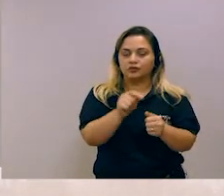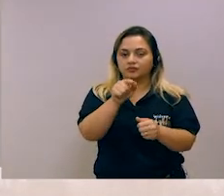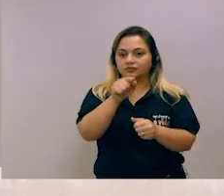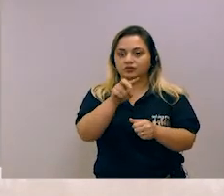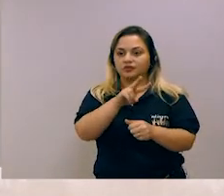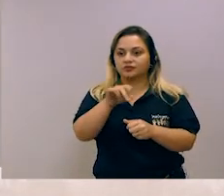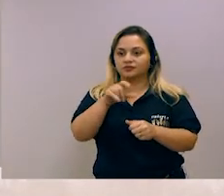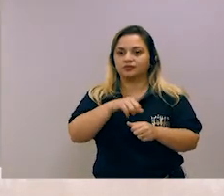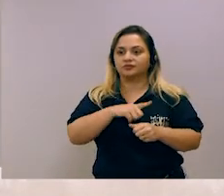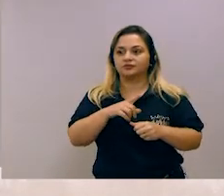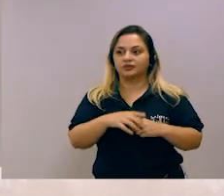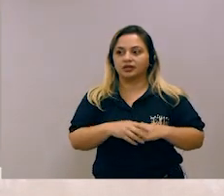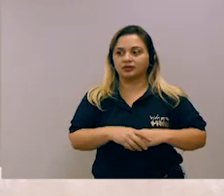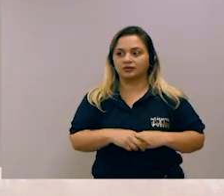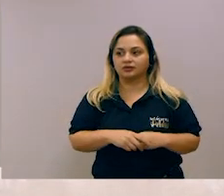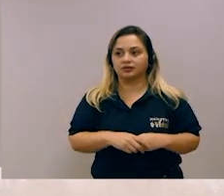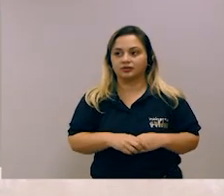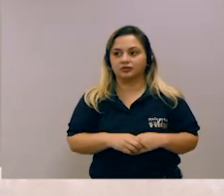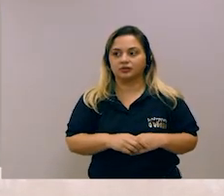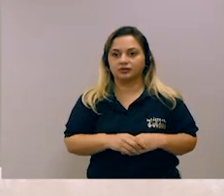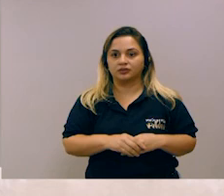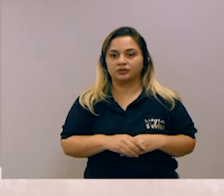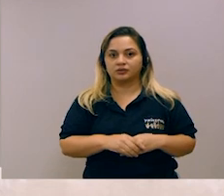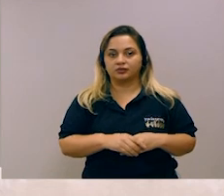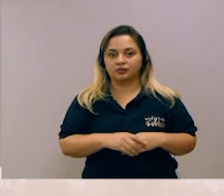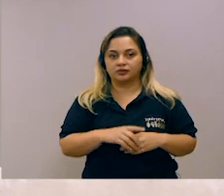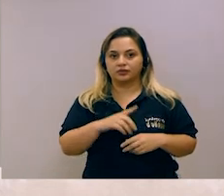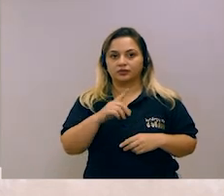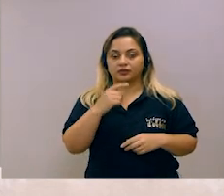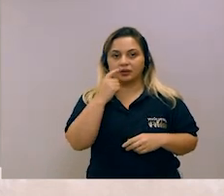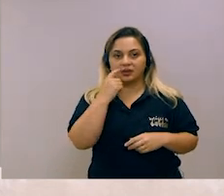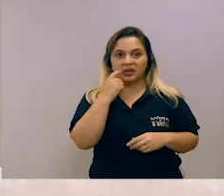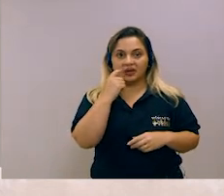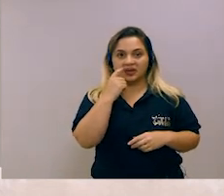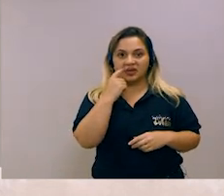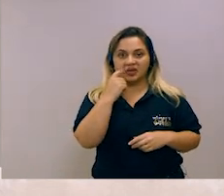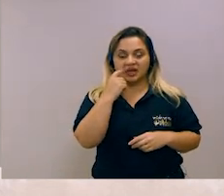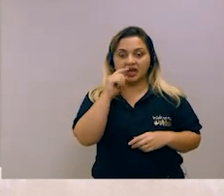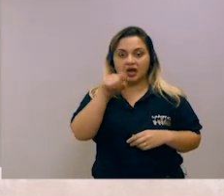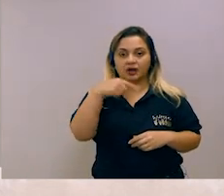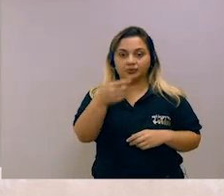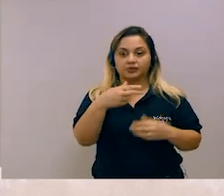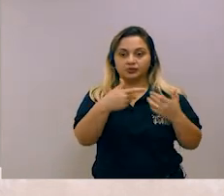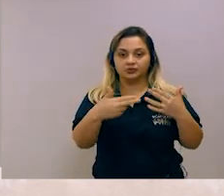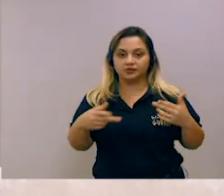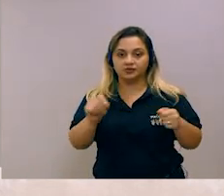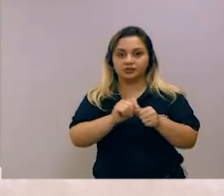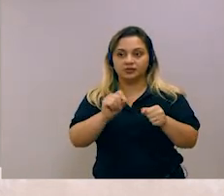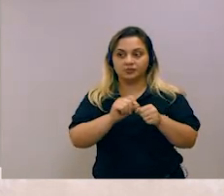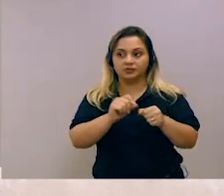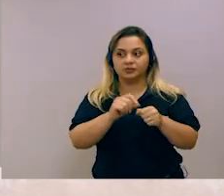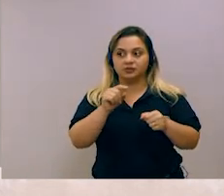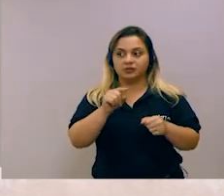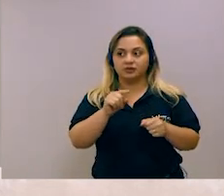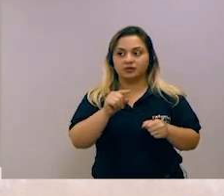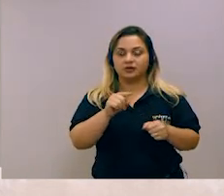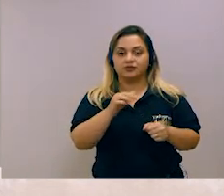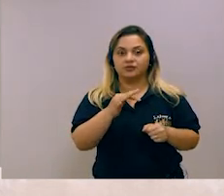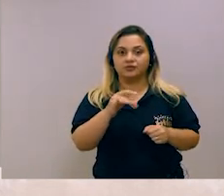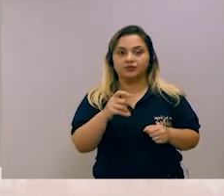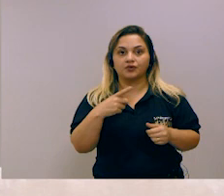The next thing we did was to perform a causal network analysis to identify the mechanism of choosing a